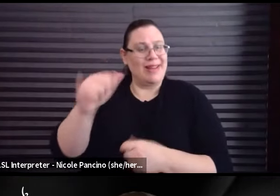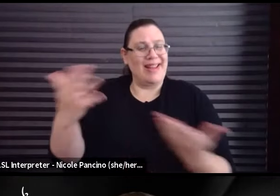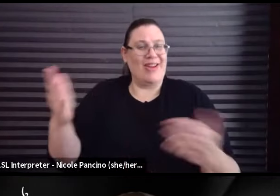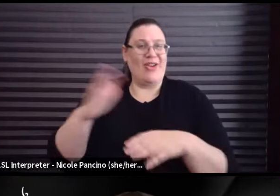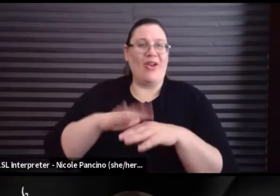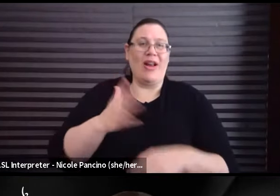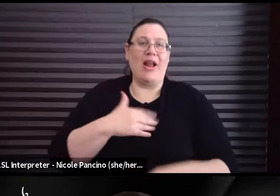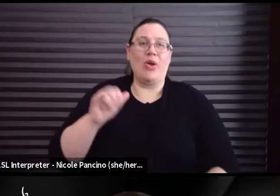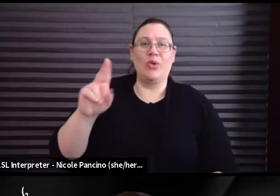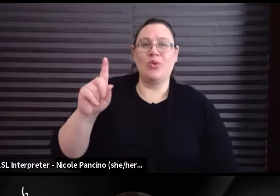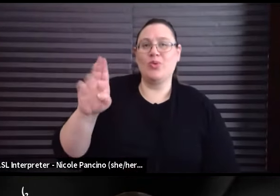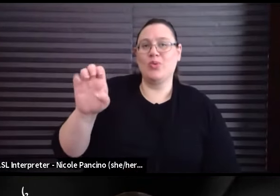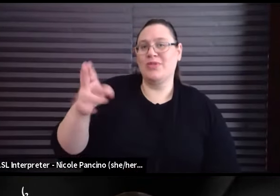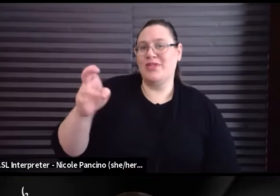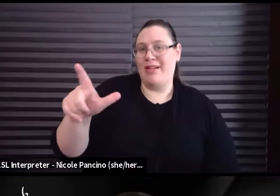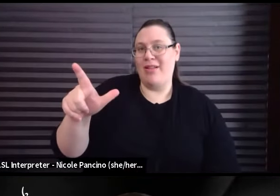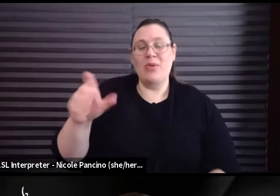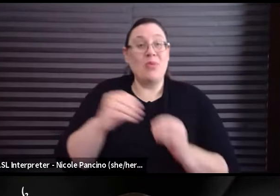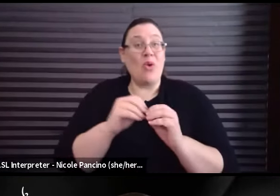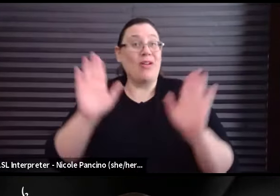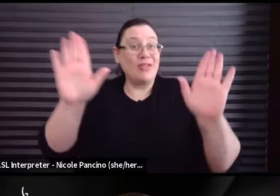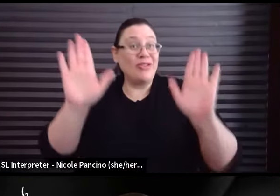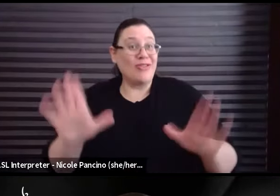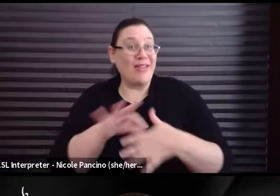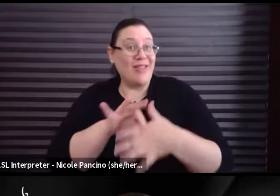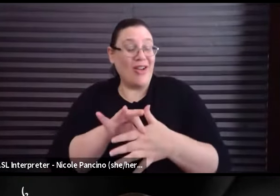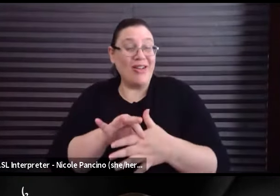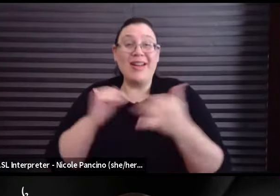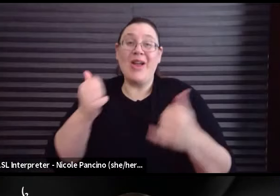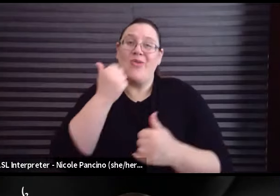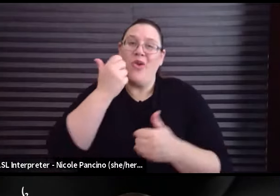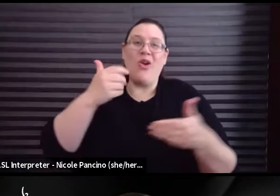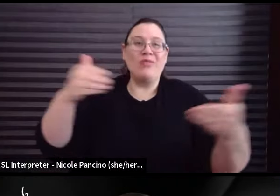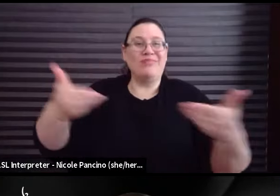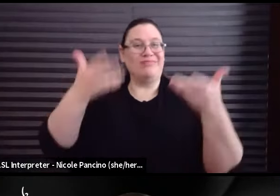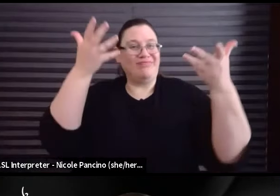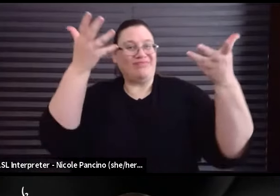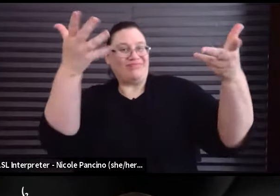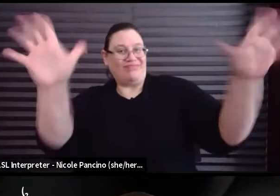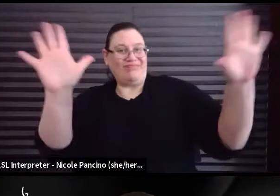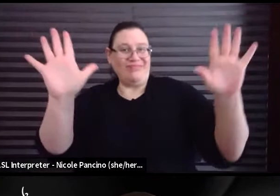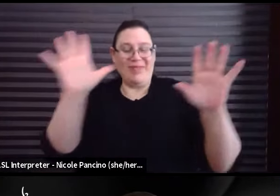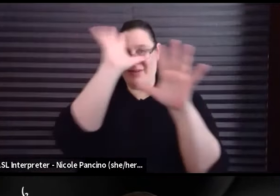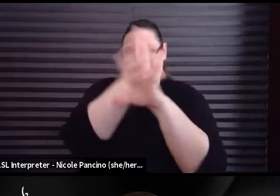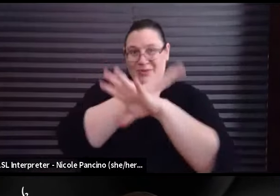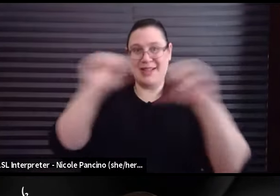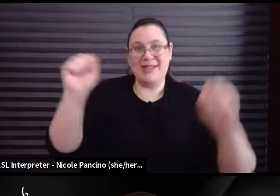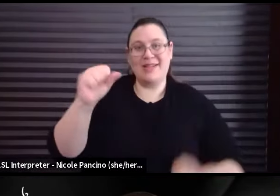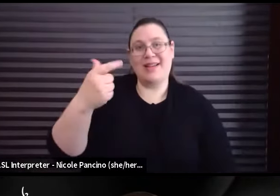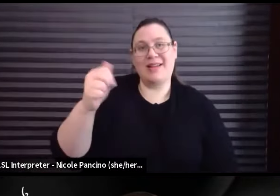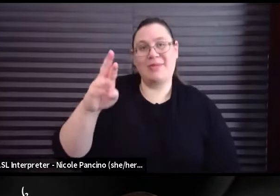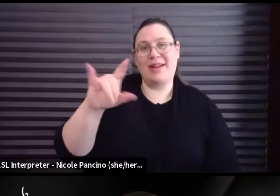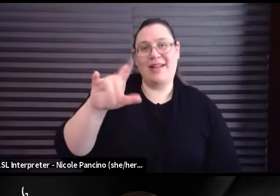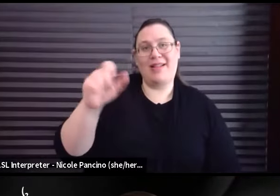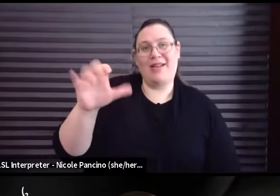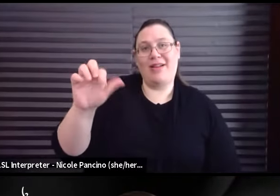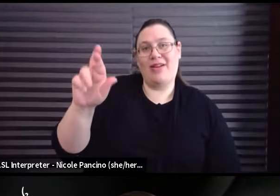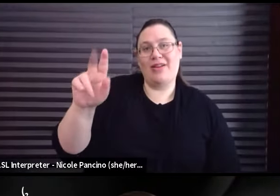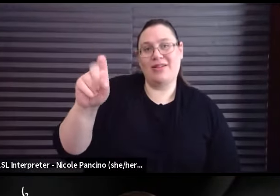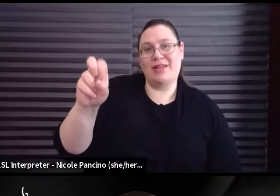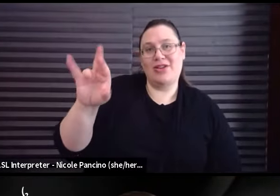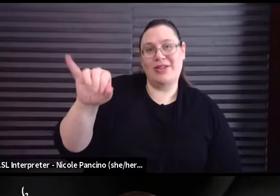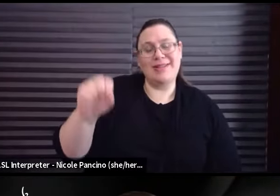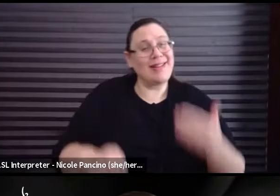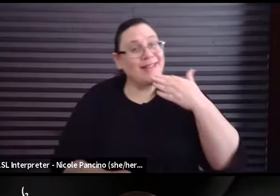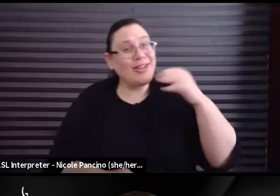with more great content. So now, please give a warm welcome to today's host, SAG-AFTRA President Gabrielle Carteris. Thank you, Shira. Thank you,